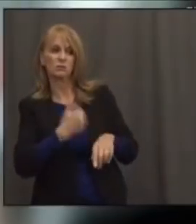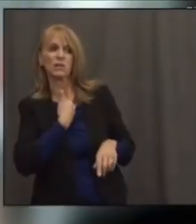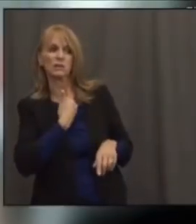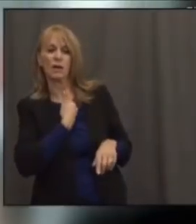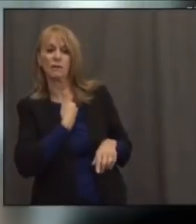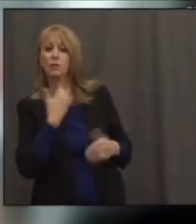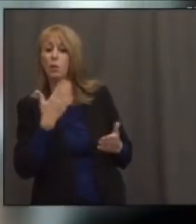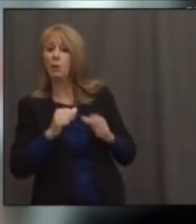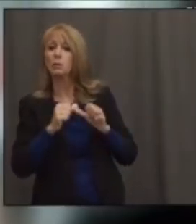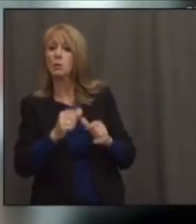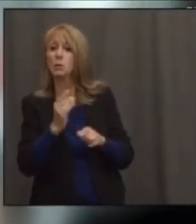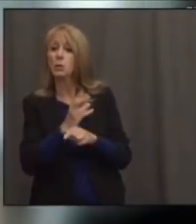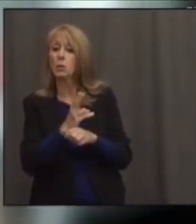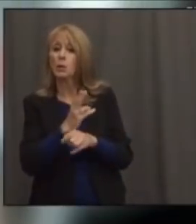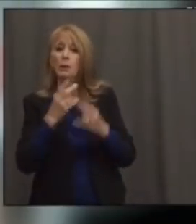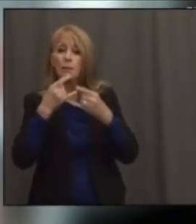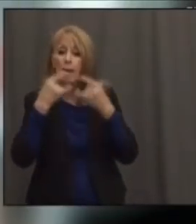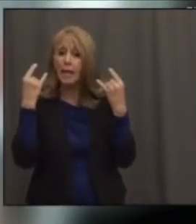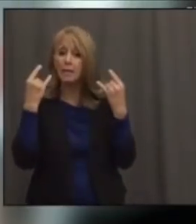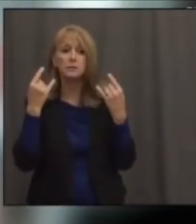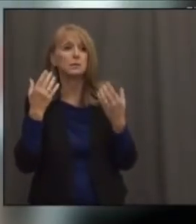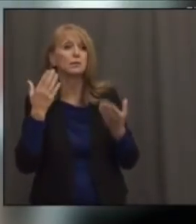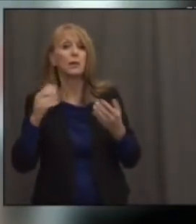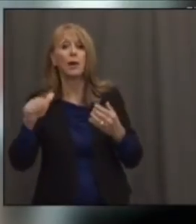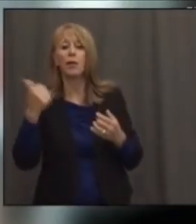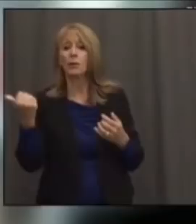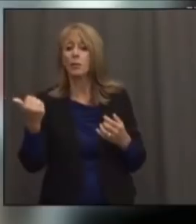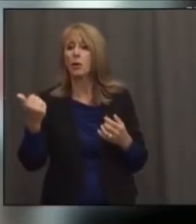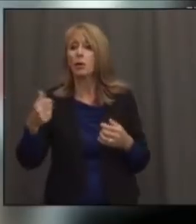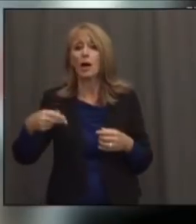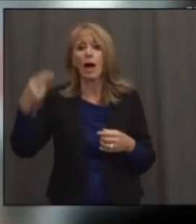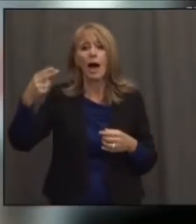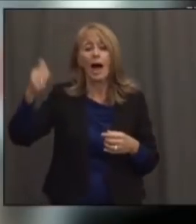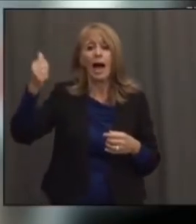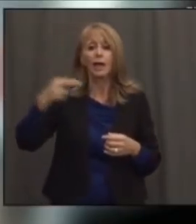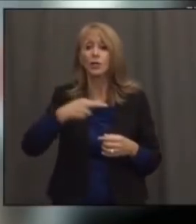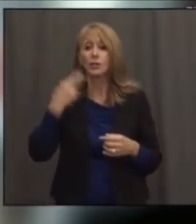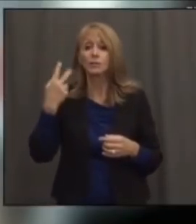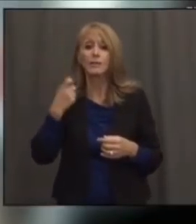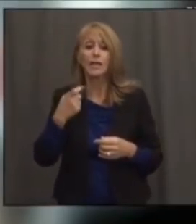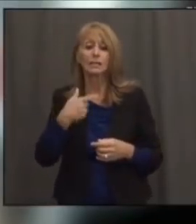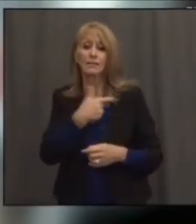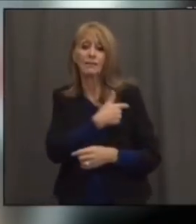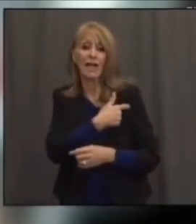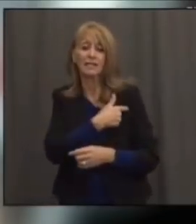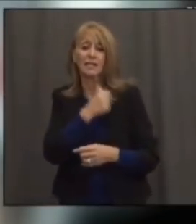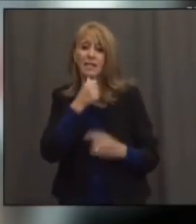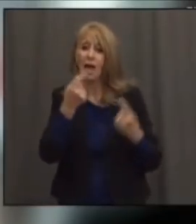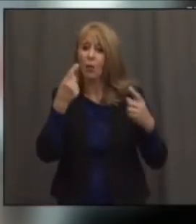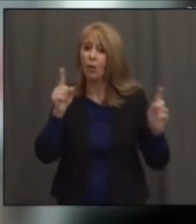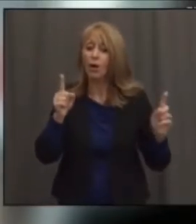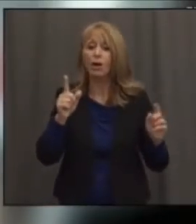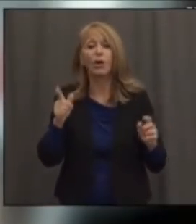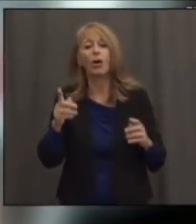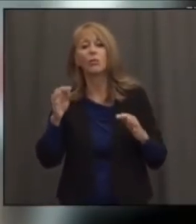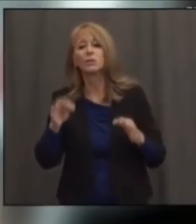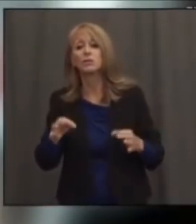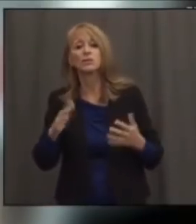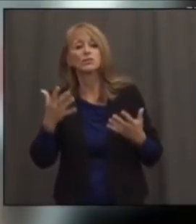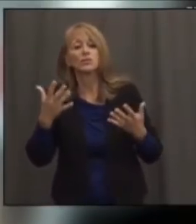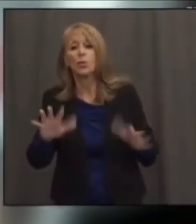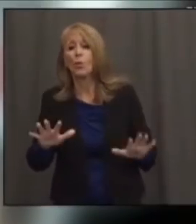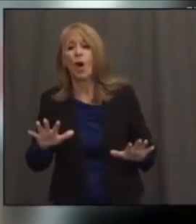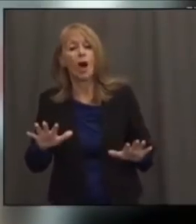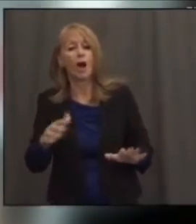so they might wear a mask. There might be people who are at higher risk because the vaccine doesn't work as well for them, or they've decided to forego